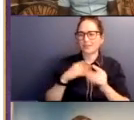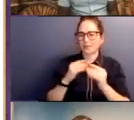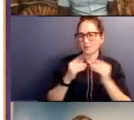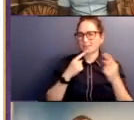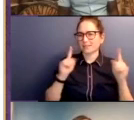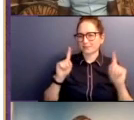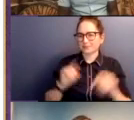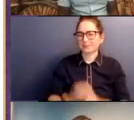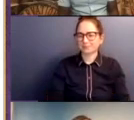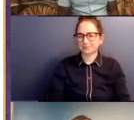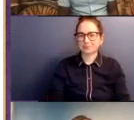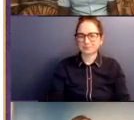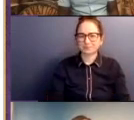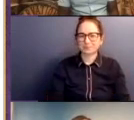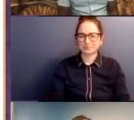successful.